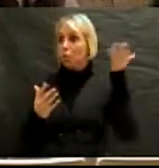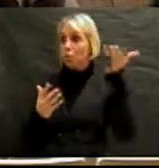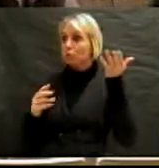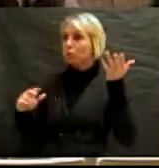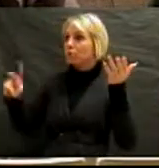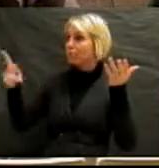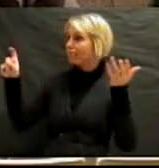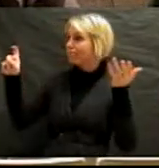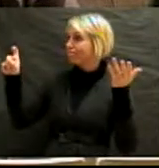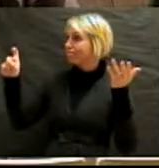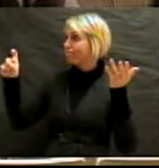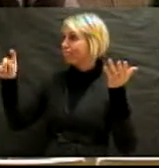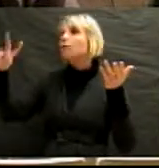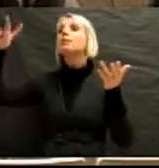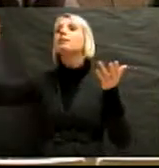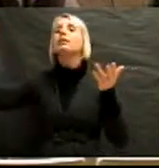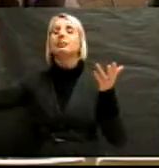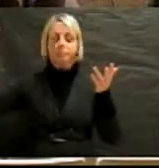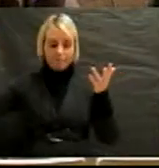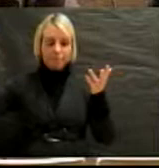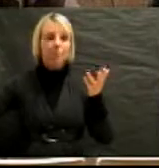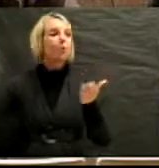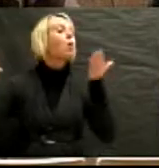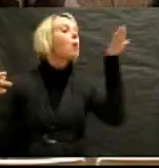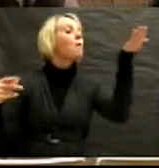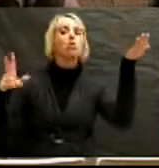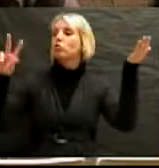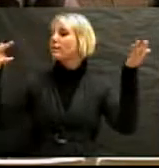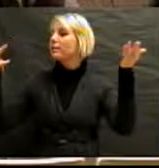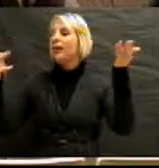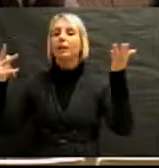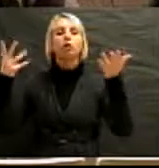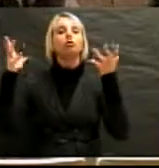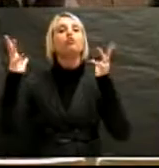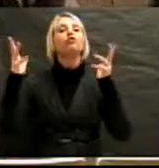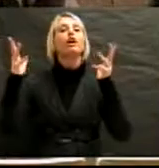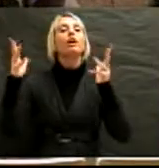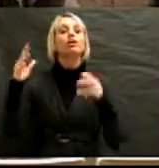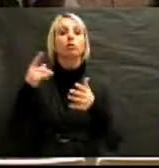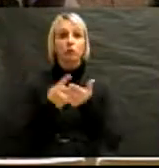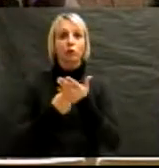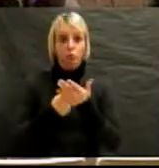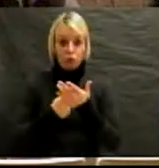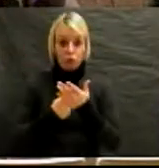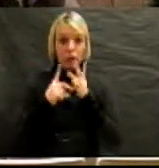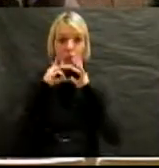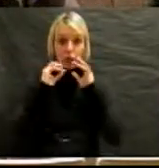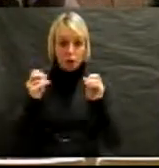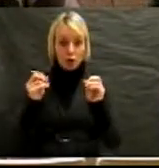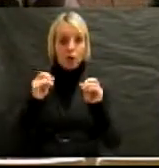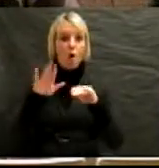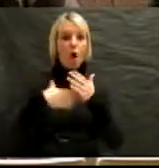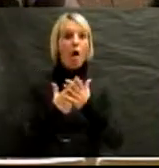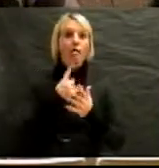further discussion? Hearing none, all those in favor signify by saying aye. Aye. Motion carries. We are adjourned.